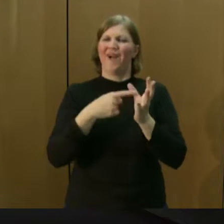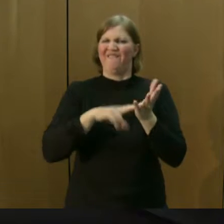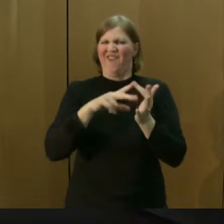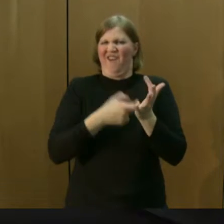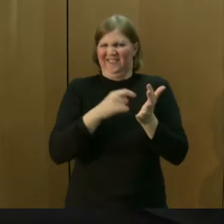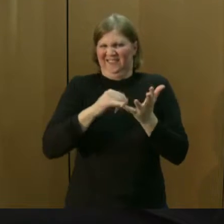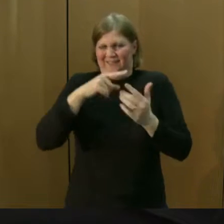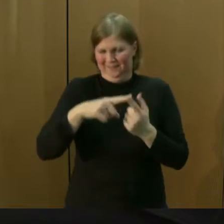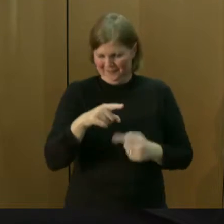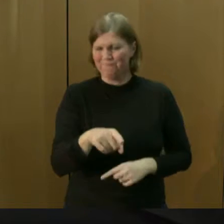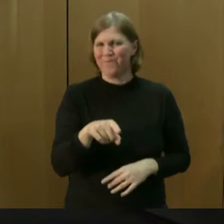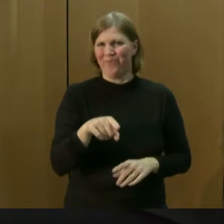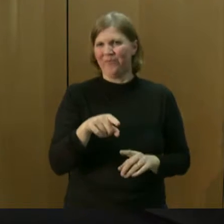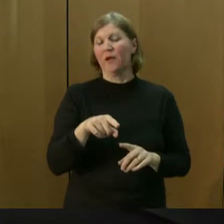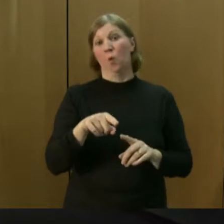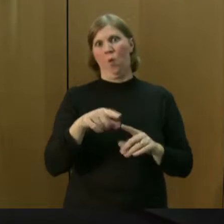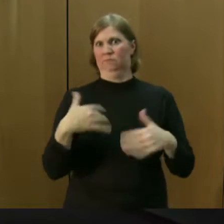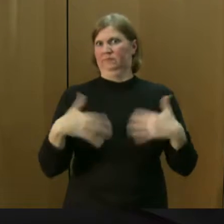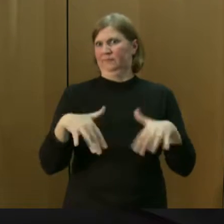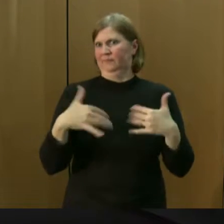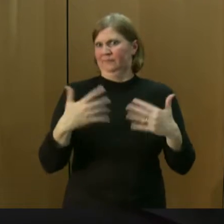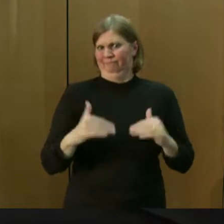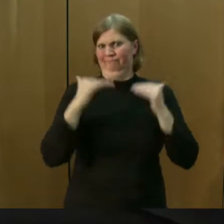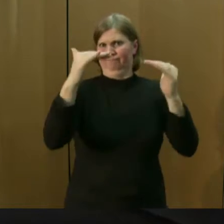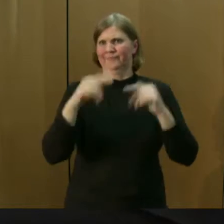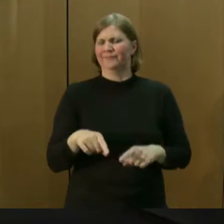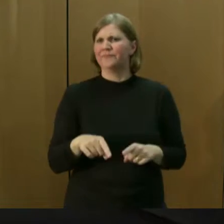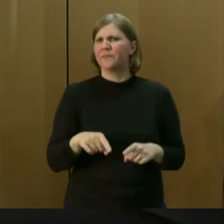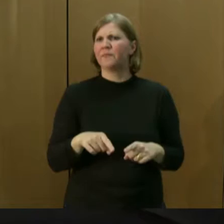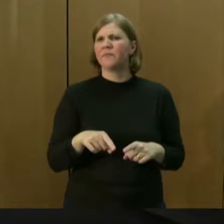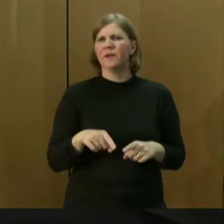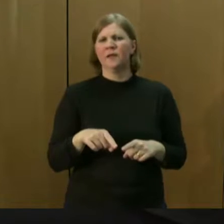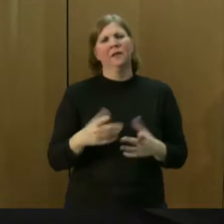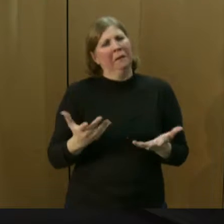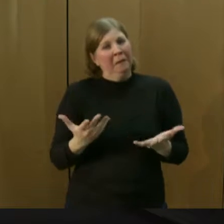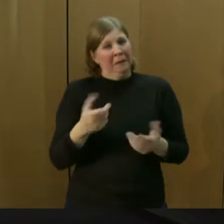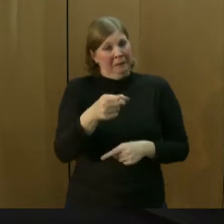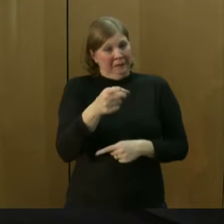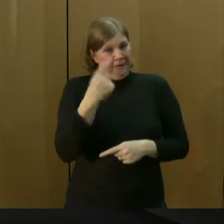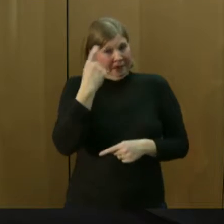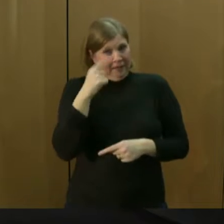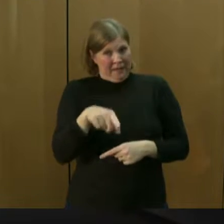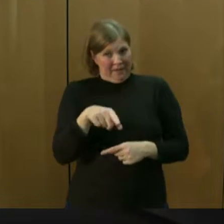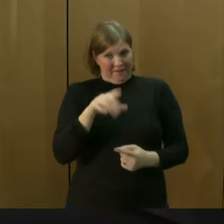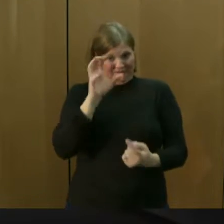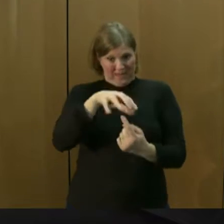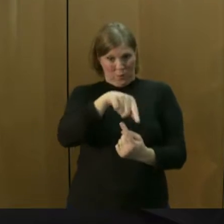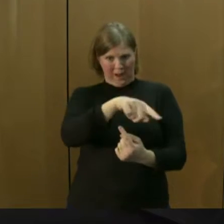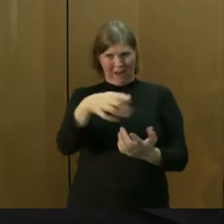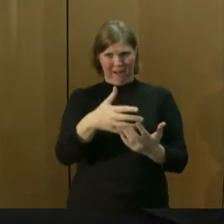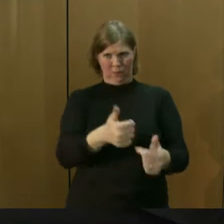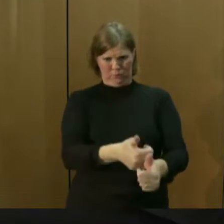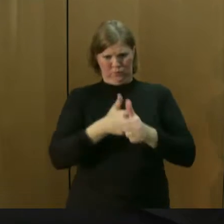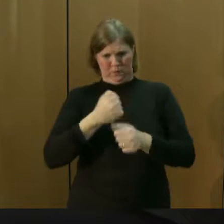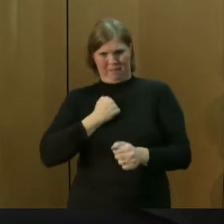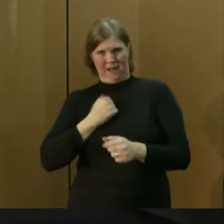look at things like, how can they support this production? What does this production need? Back to absolutely, what is the USP of your